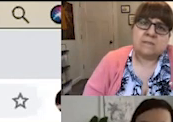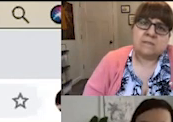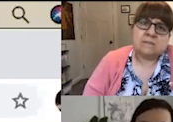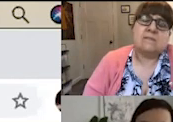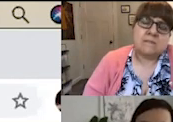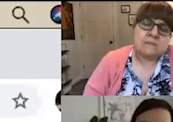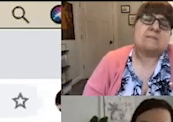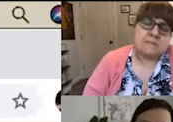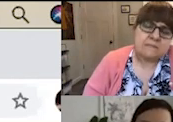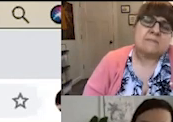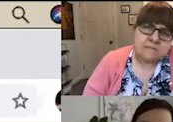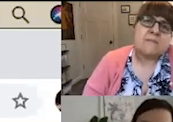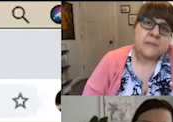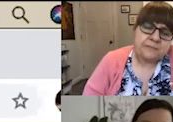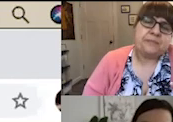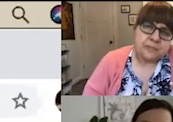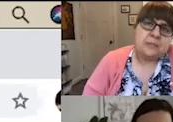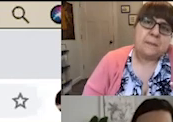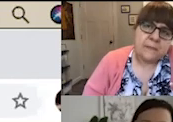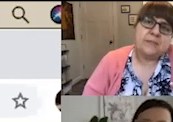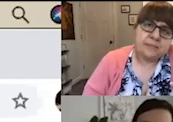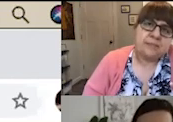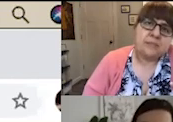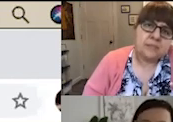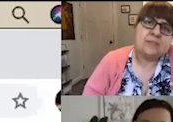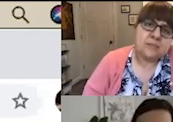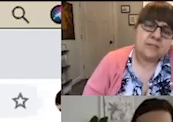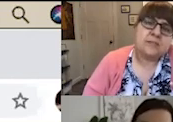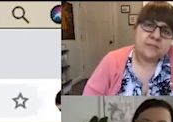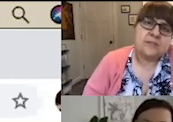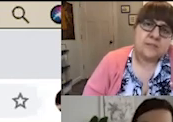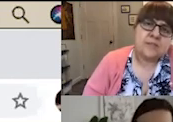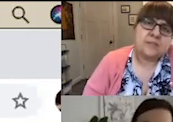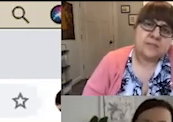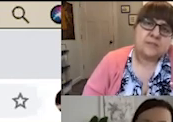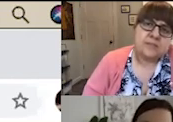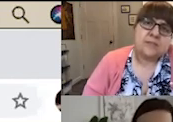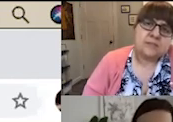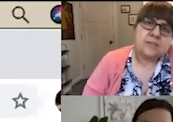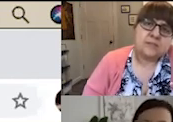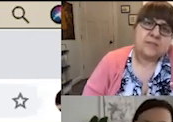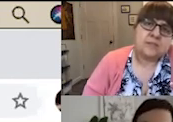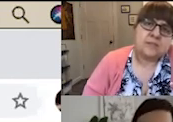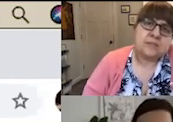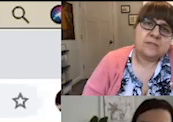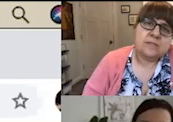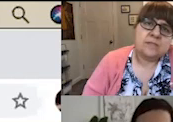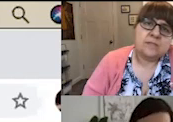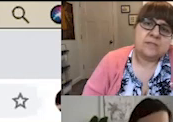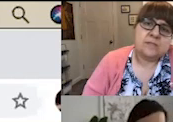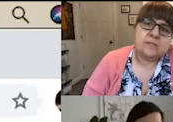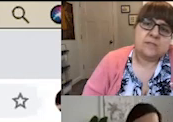of traditional ecological knowledge or TEK that can be used within, you know, some of these methods that a lot of designers talk about.